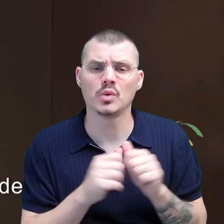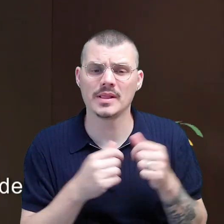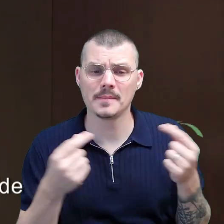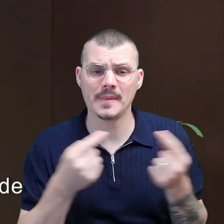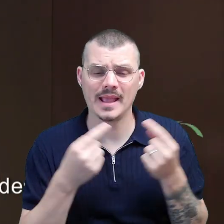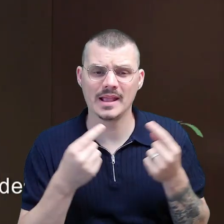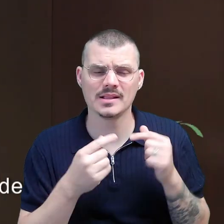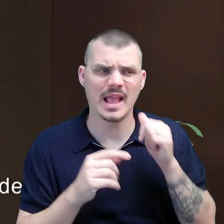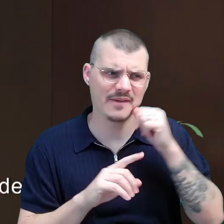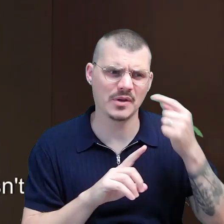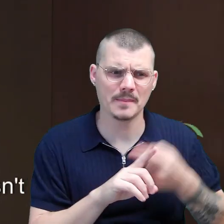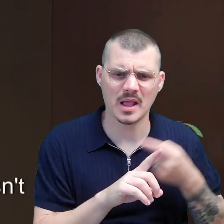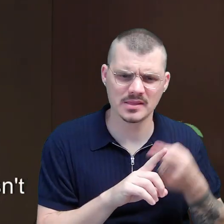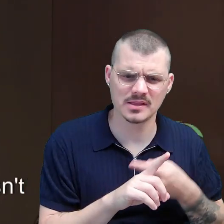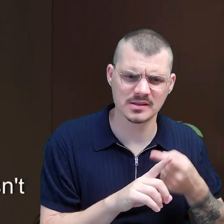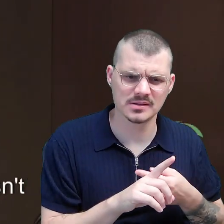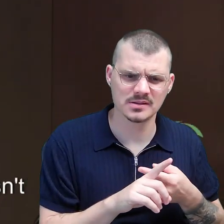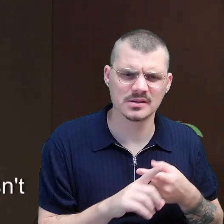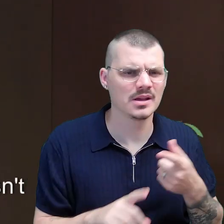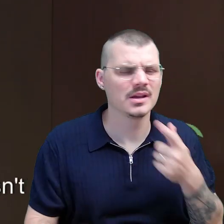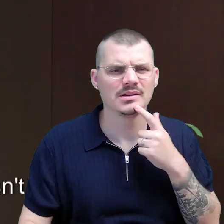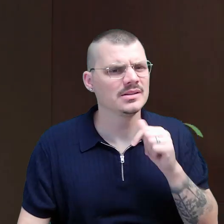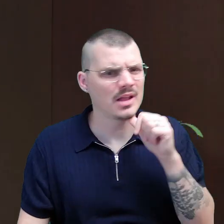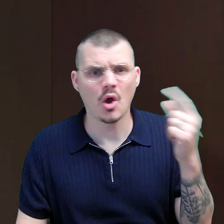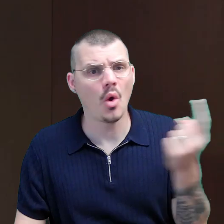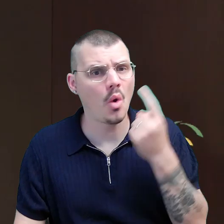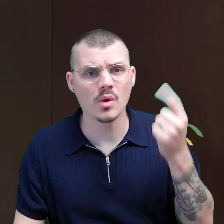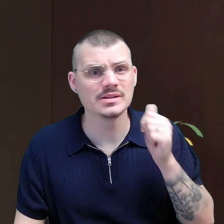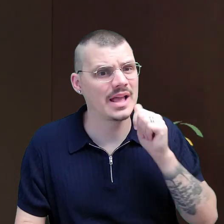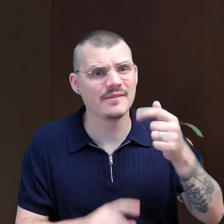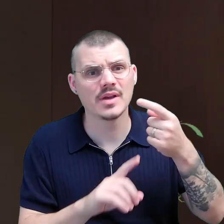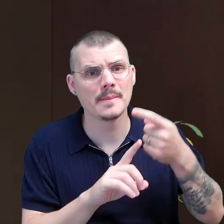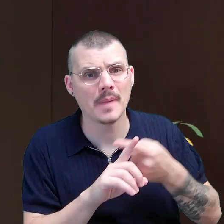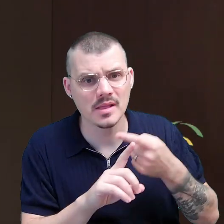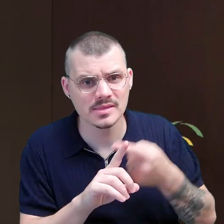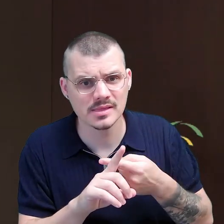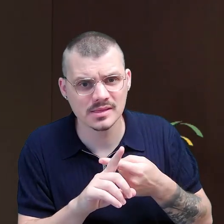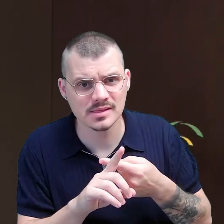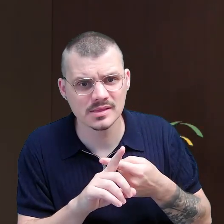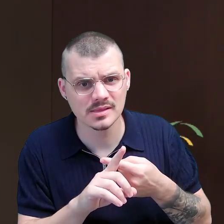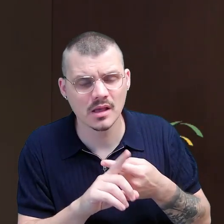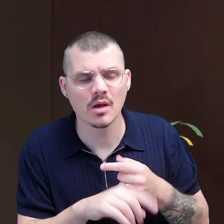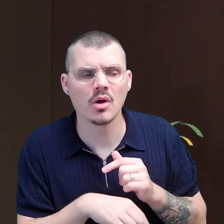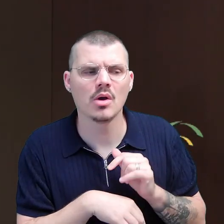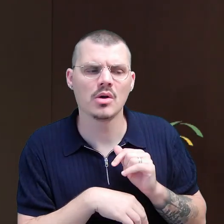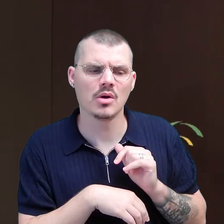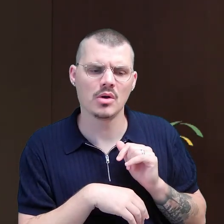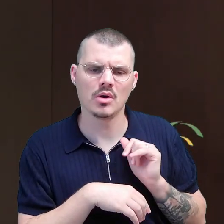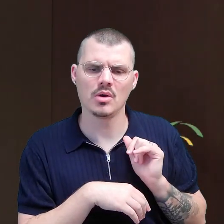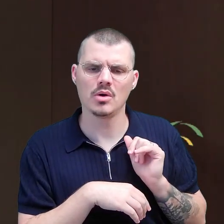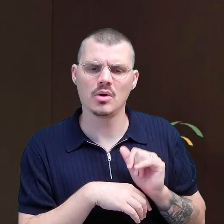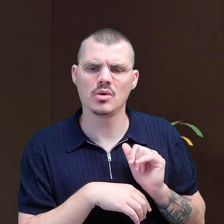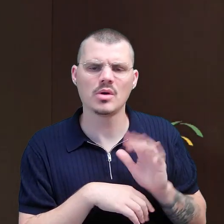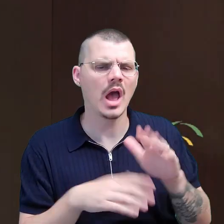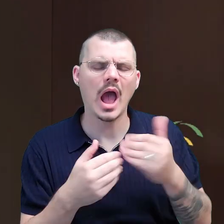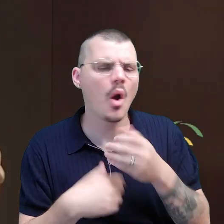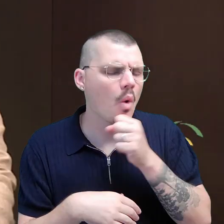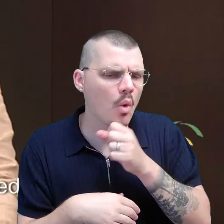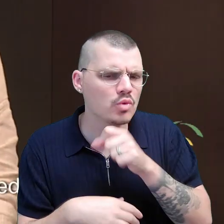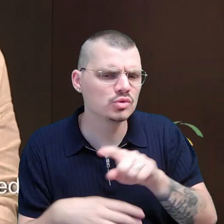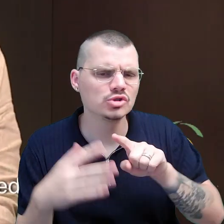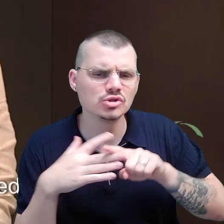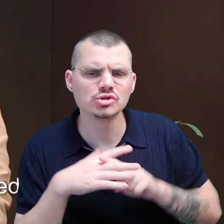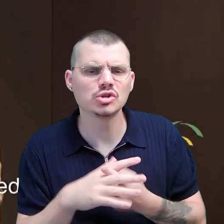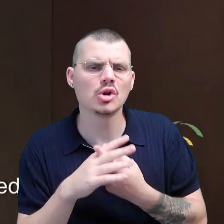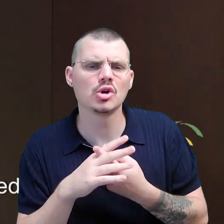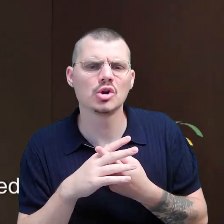along with this pain besides it happening every month? Well, it doesn't always just happen every month. Oh, well, how